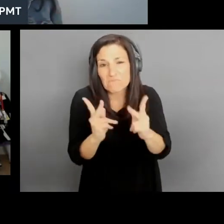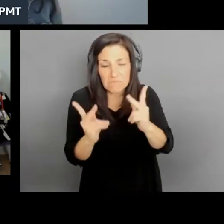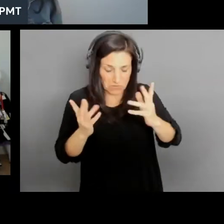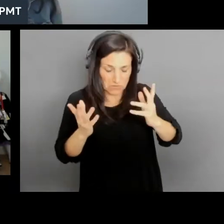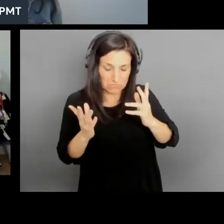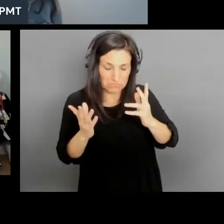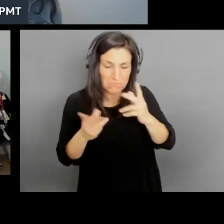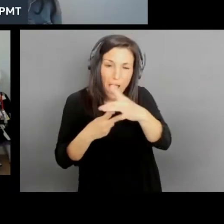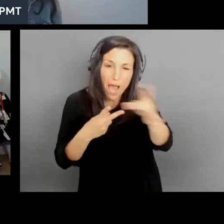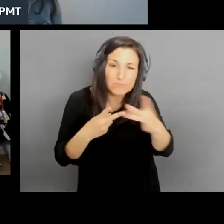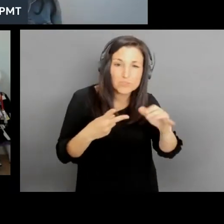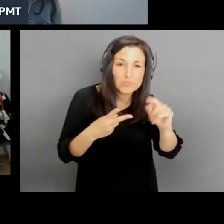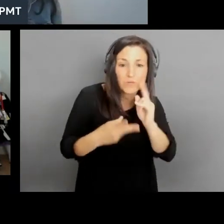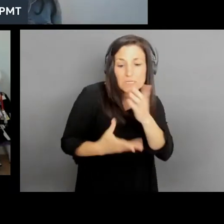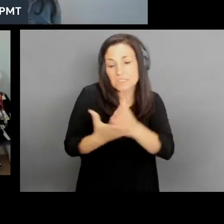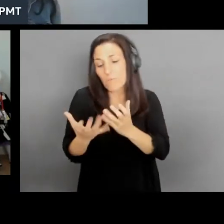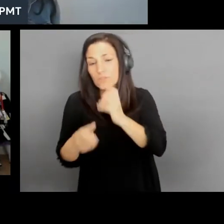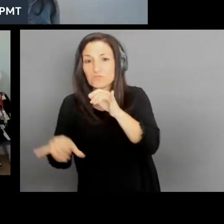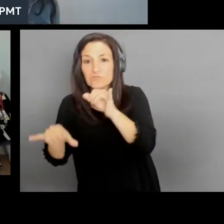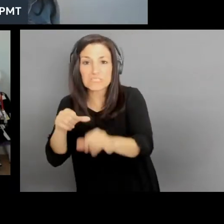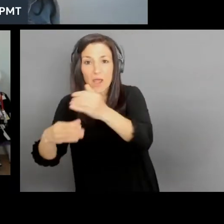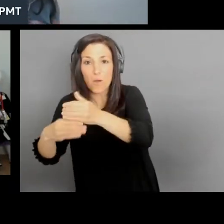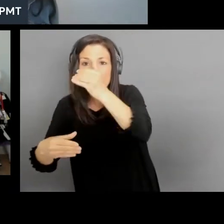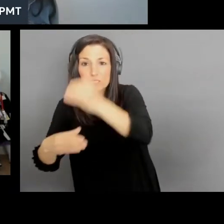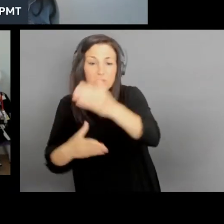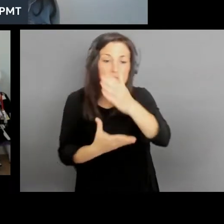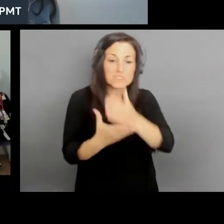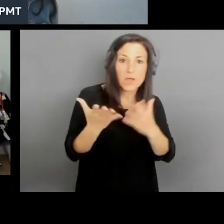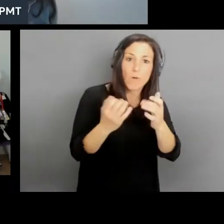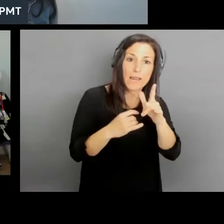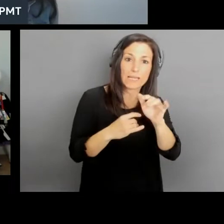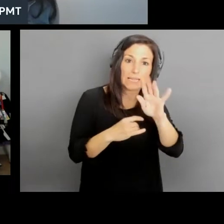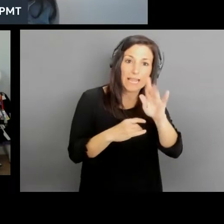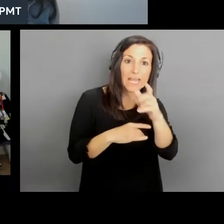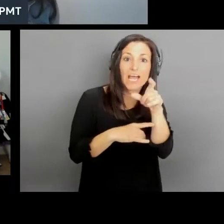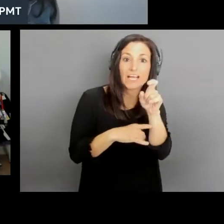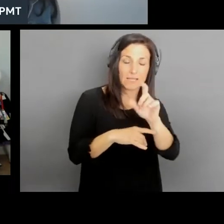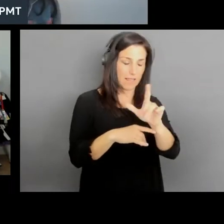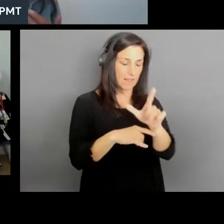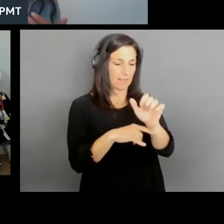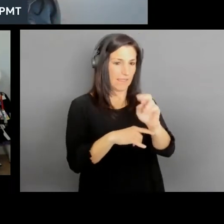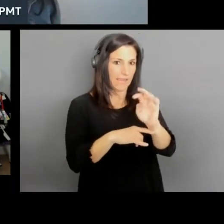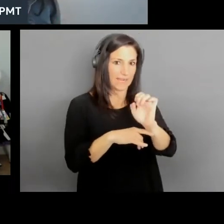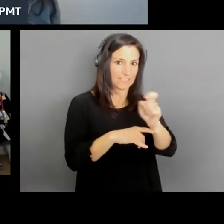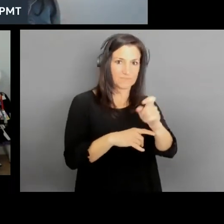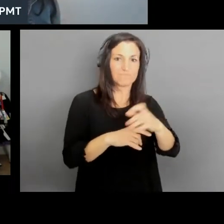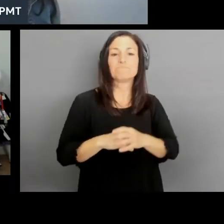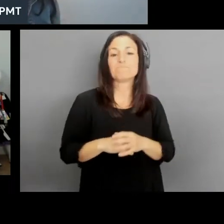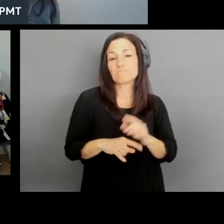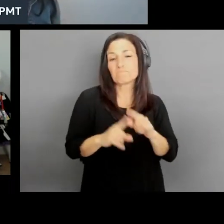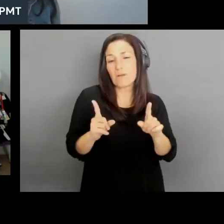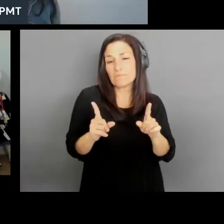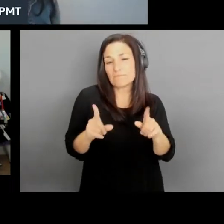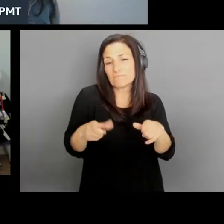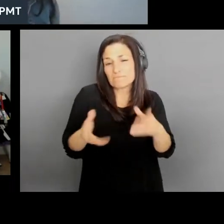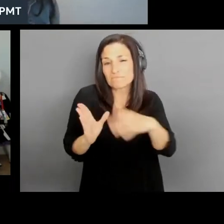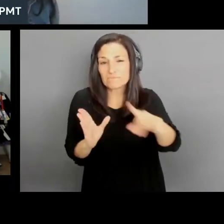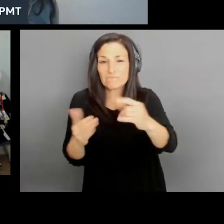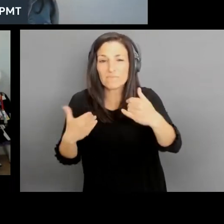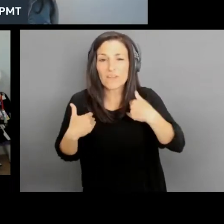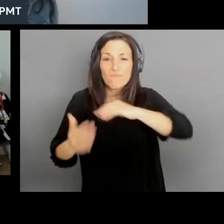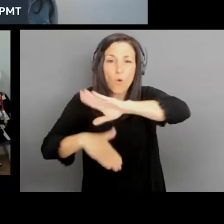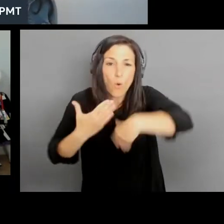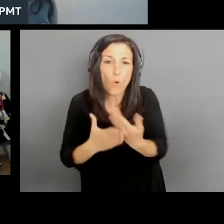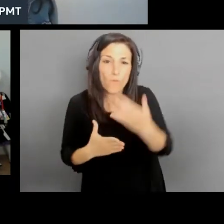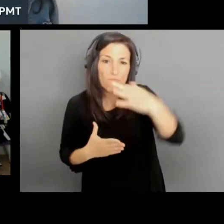still move over to the modern .NET platform so they get the benefits of all the new features, new performance benefits, and